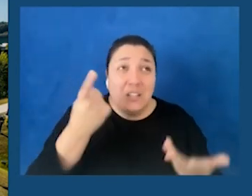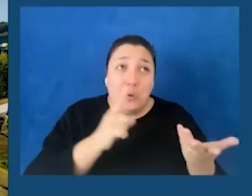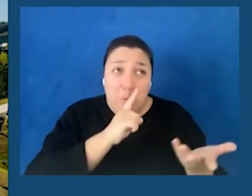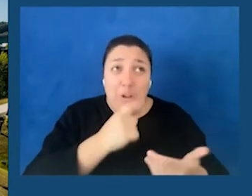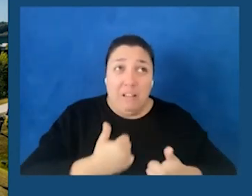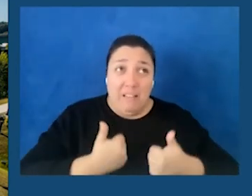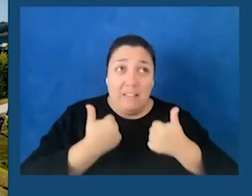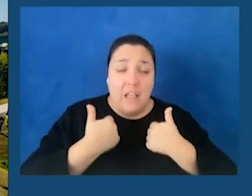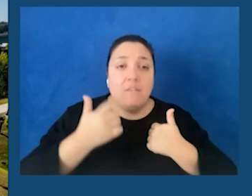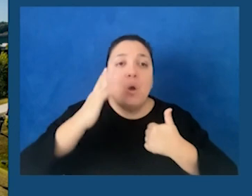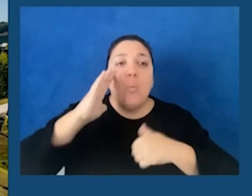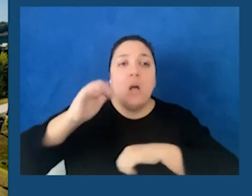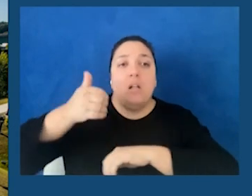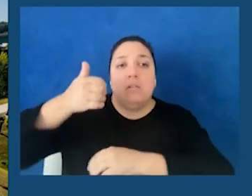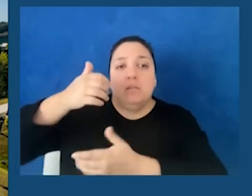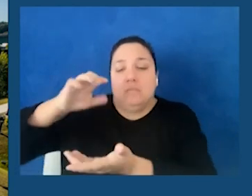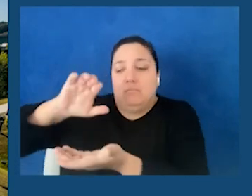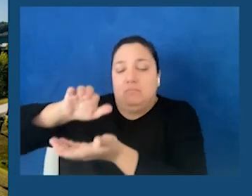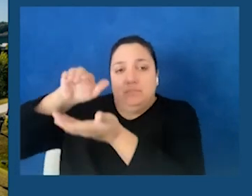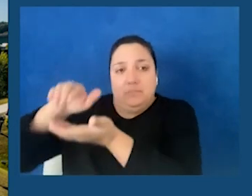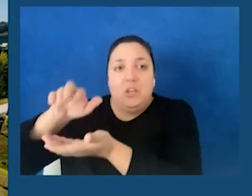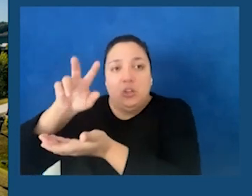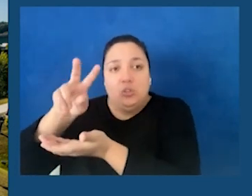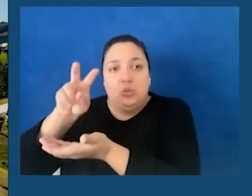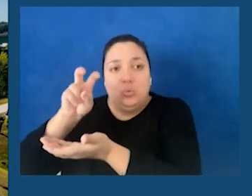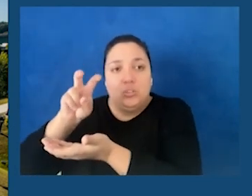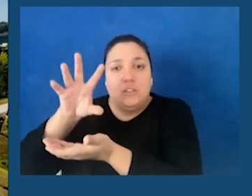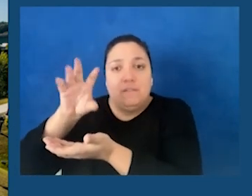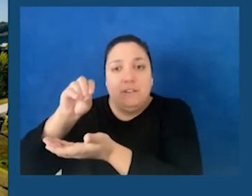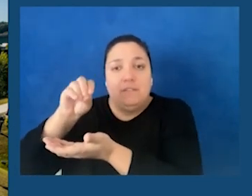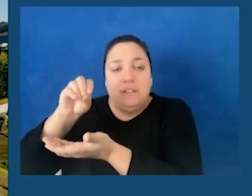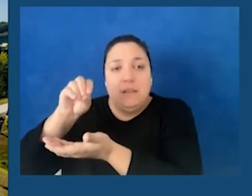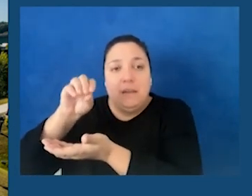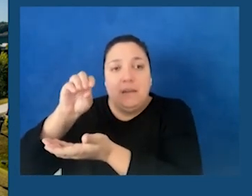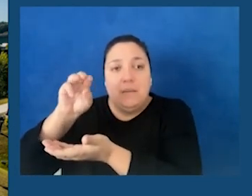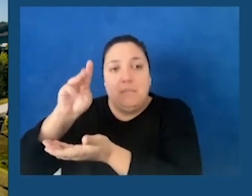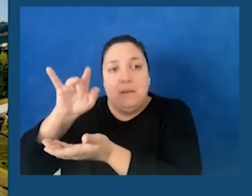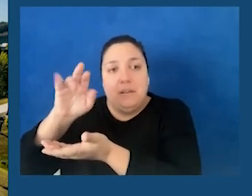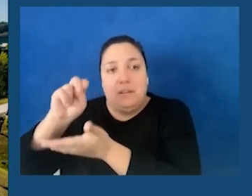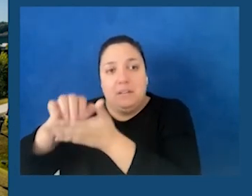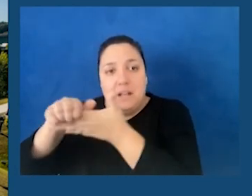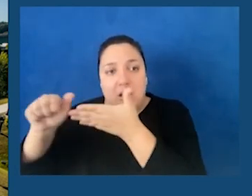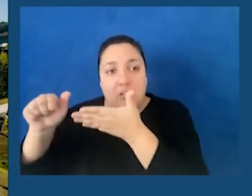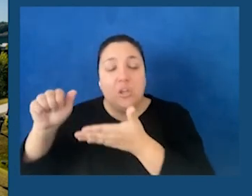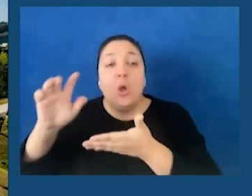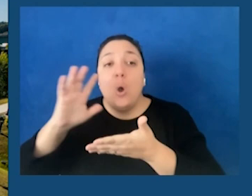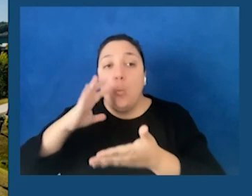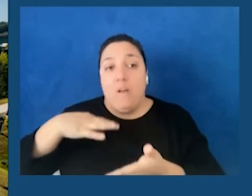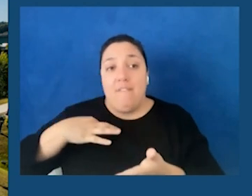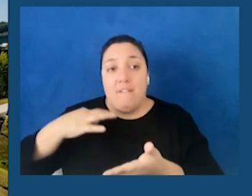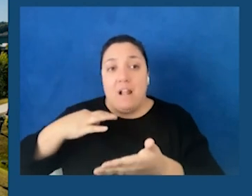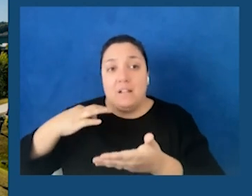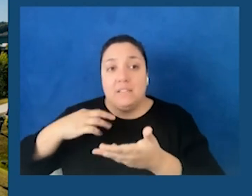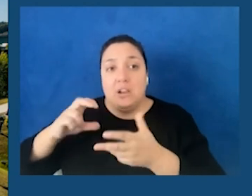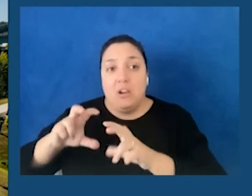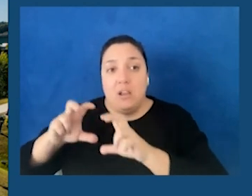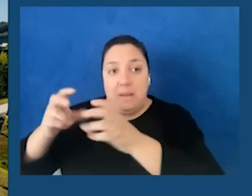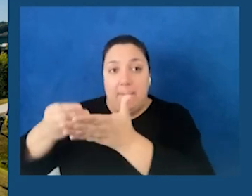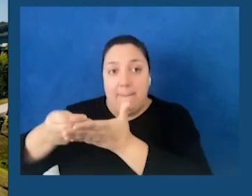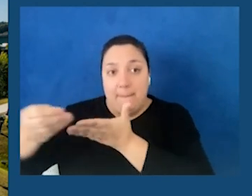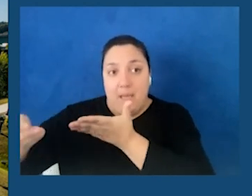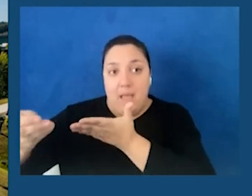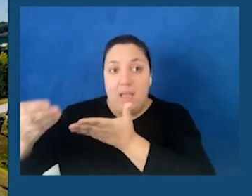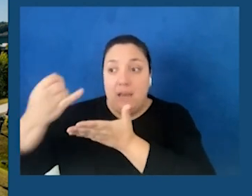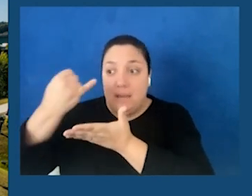million for voluntary buyouts in flood-prone areas. And it's not going to help if just one neighbor does it and the rest don't.